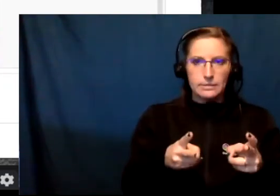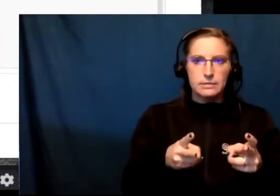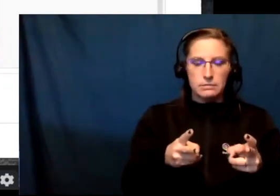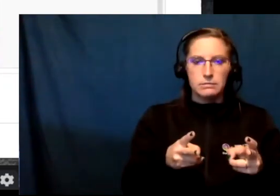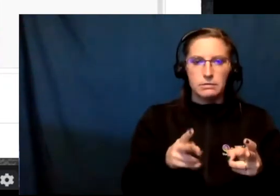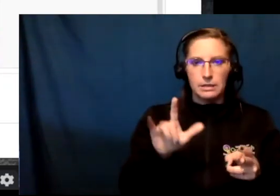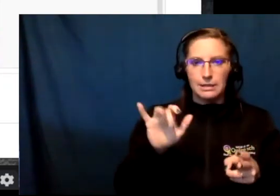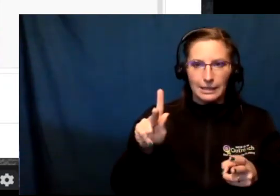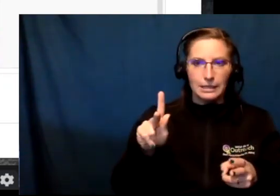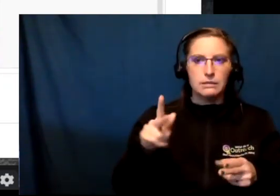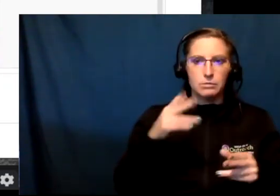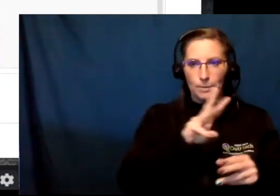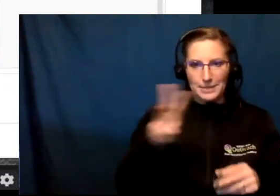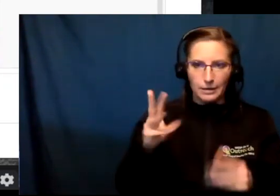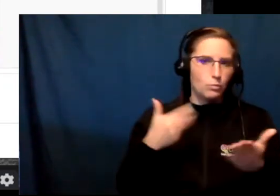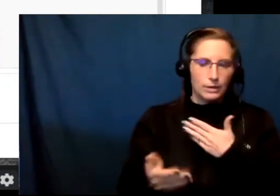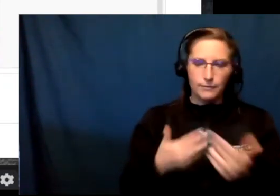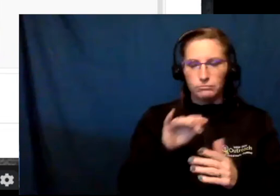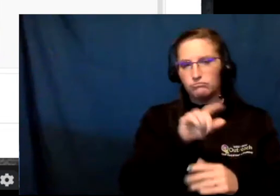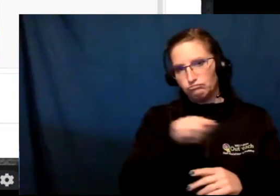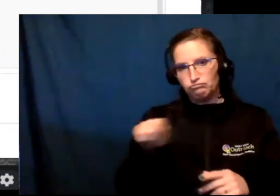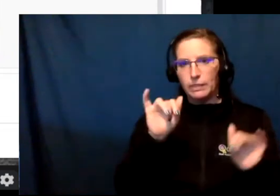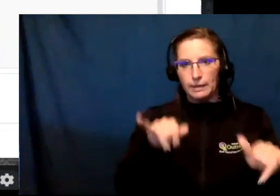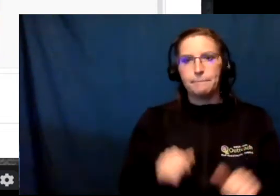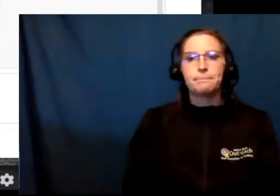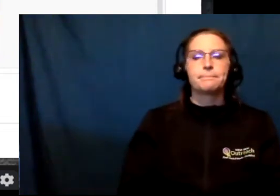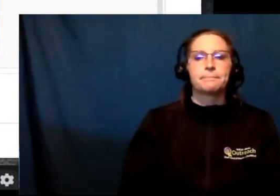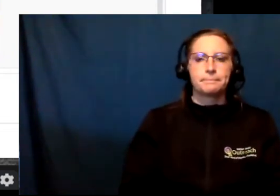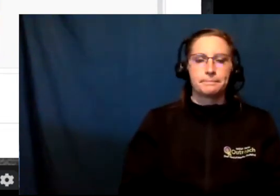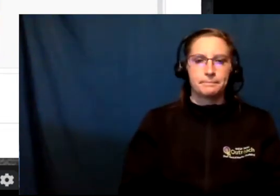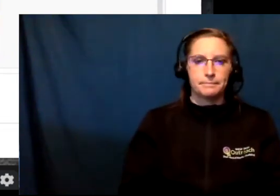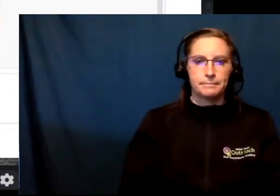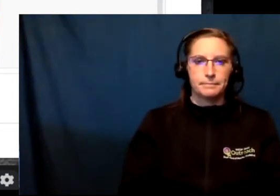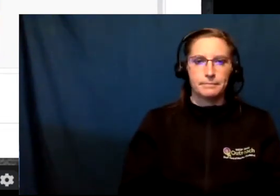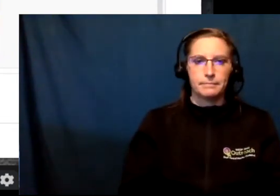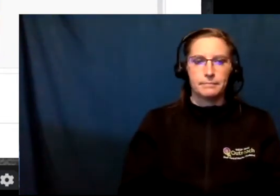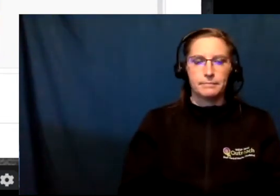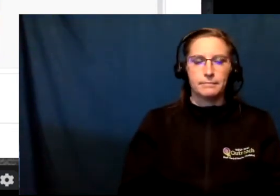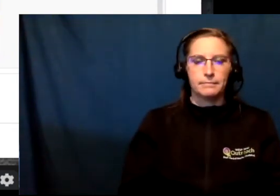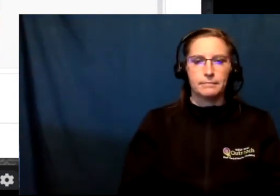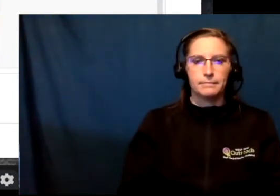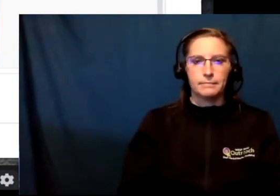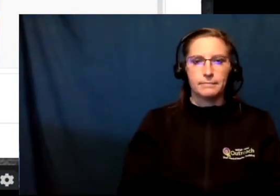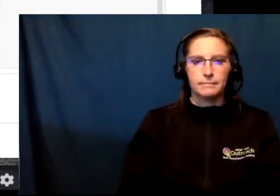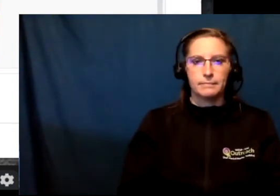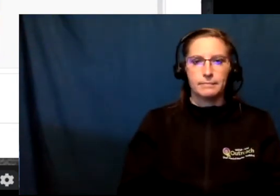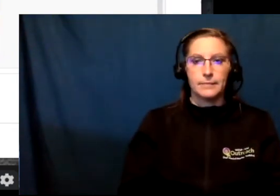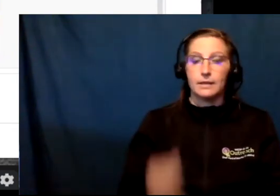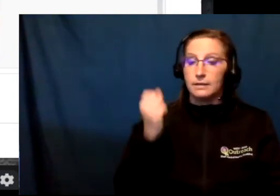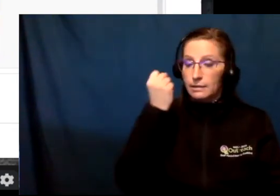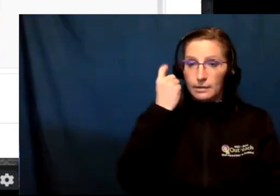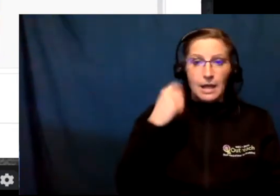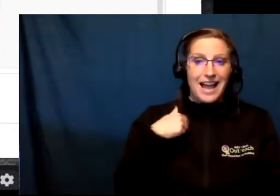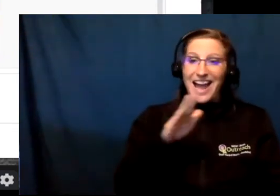and paste, the website that you want it to go to. And like I said, I never delete any